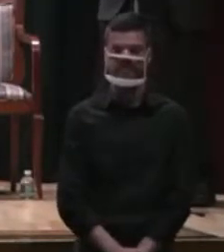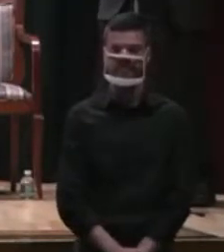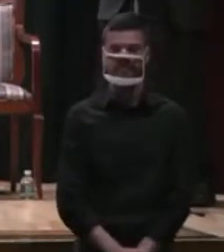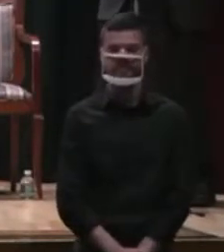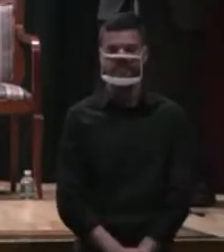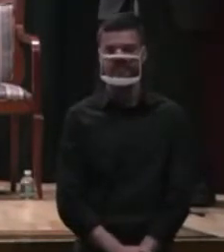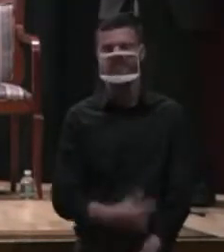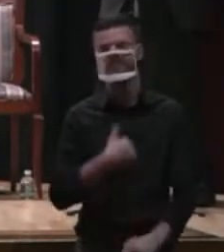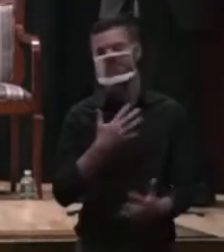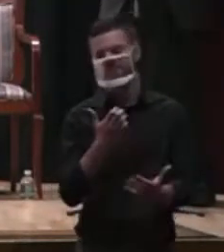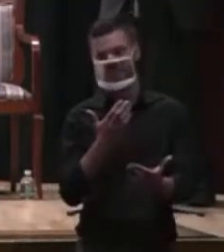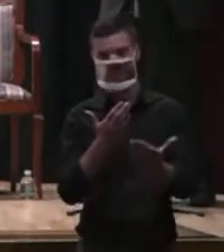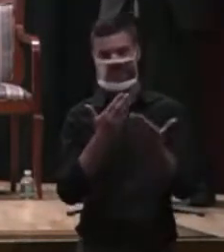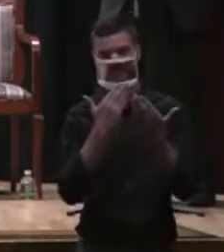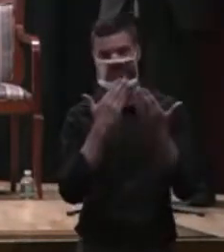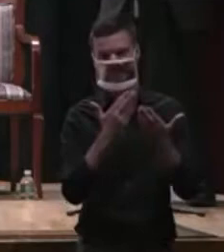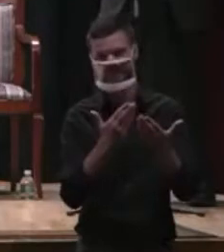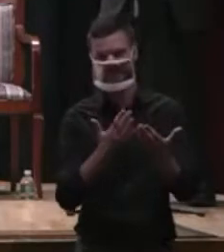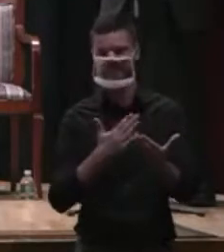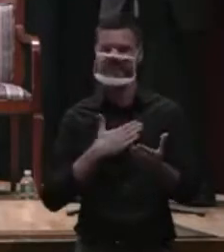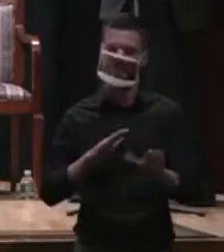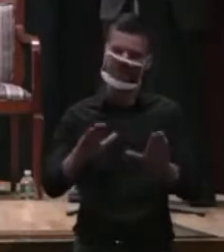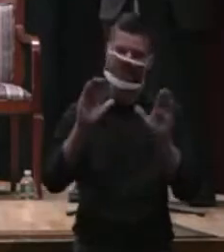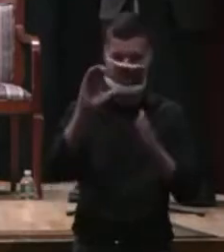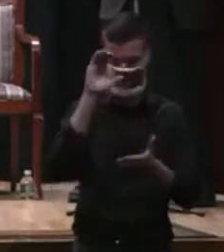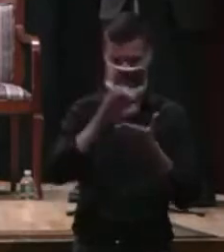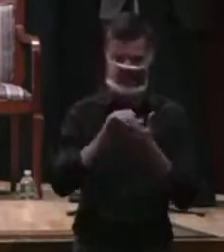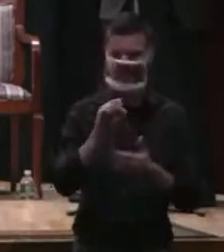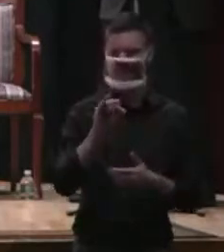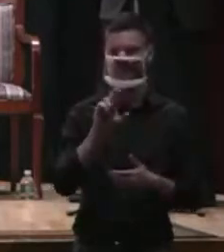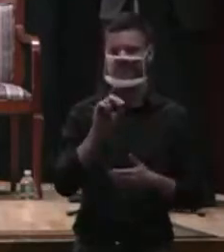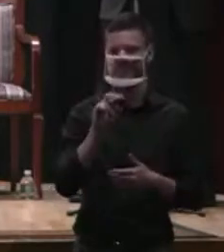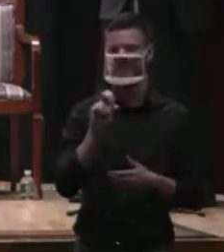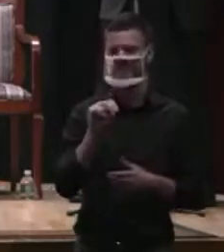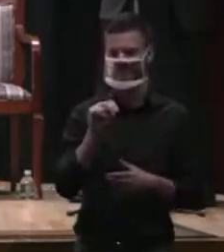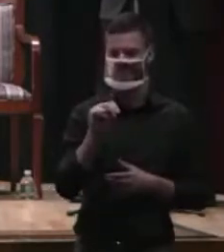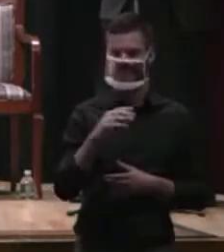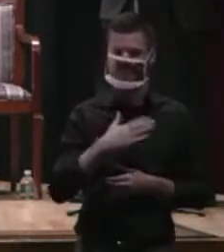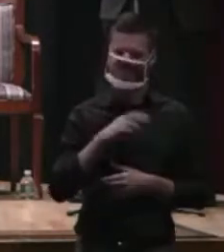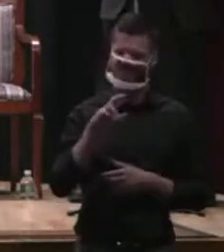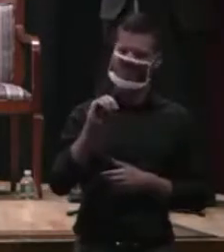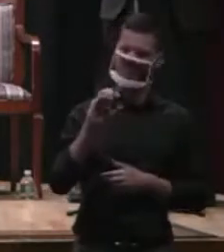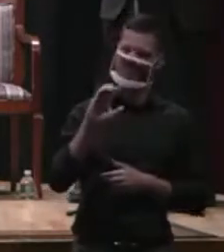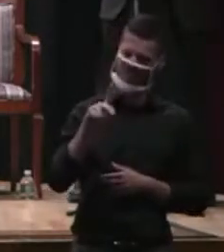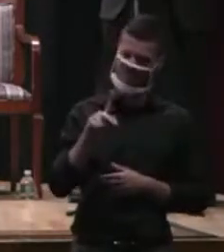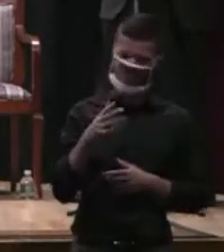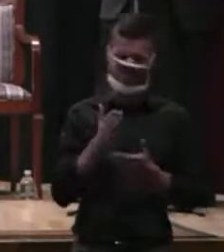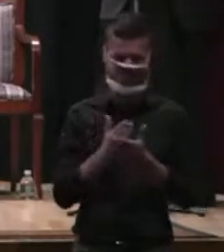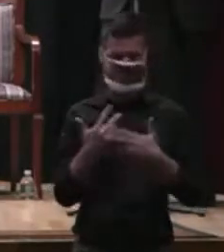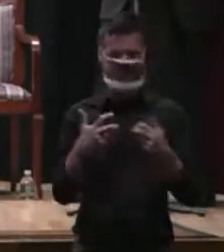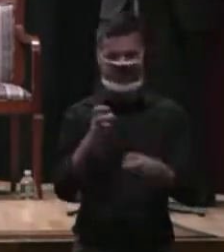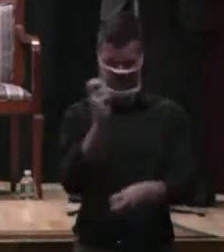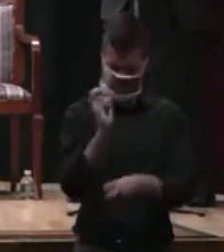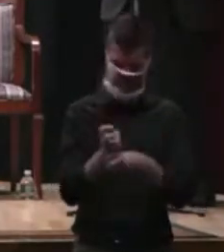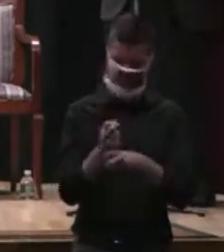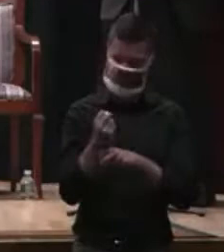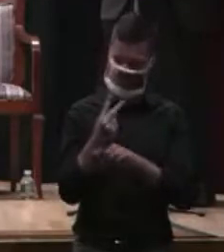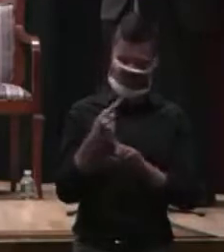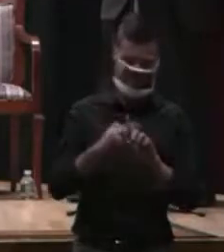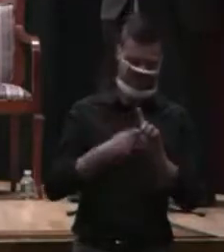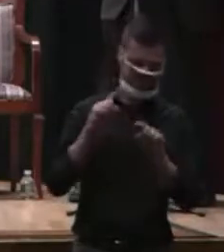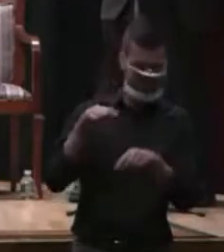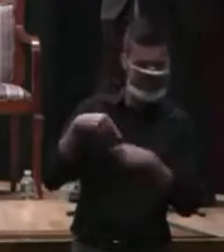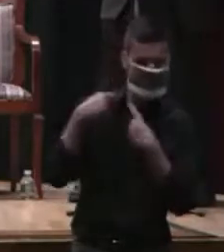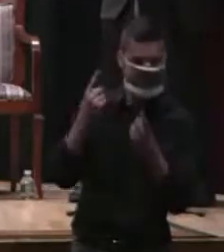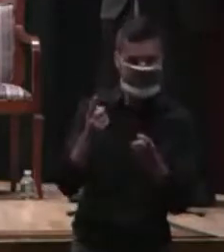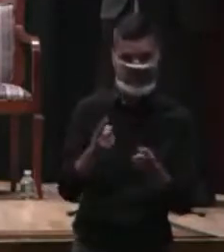I would like to thank you, my wonderful husband, Siravan, for being my rock through the tough 12 months of school. Thank you